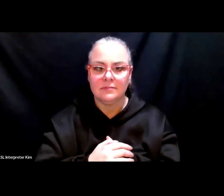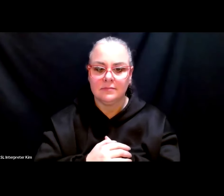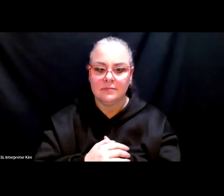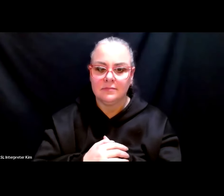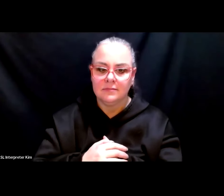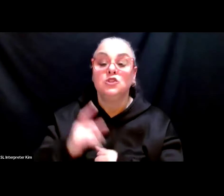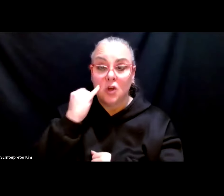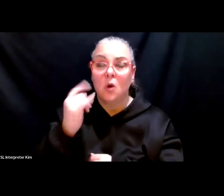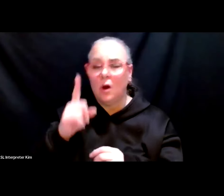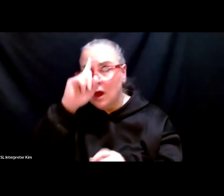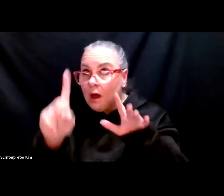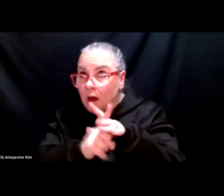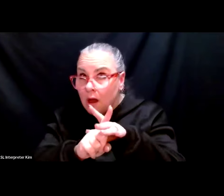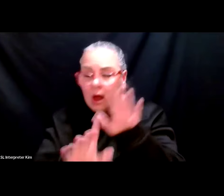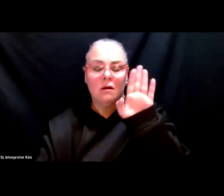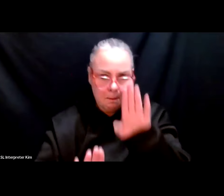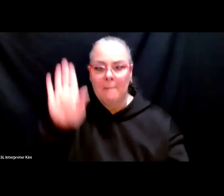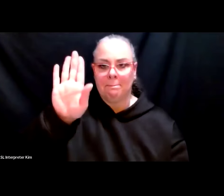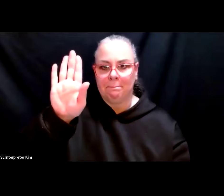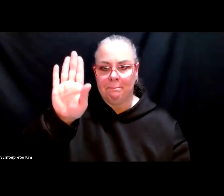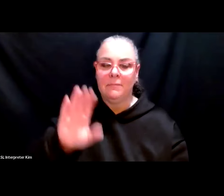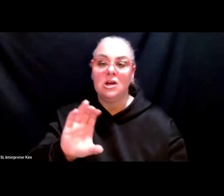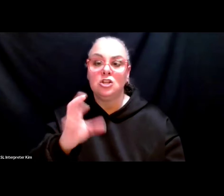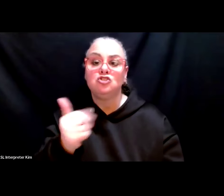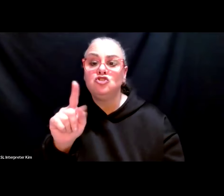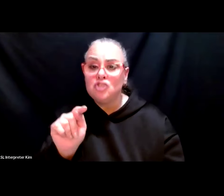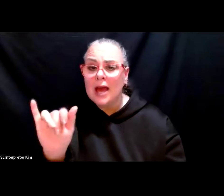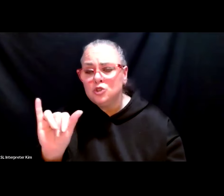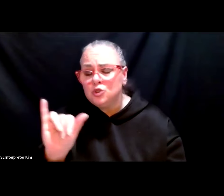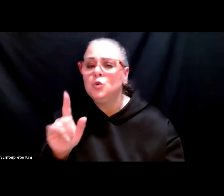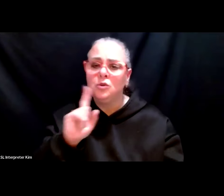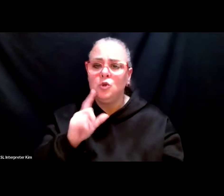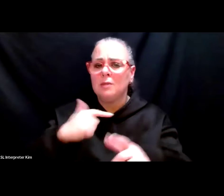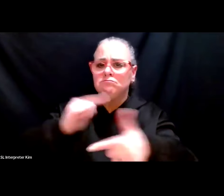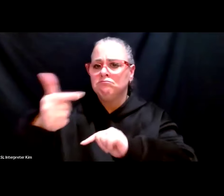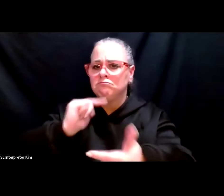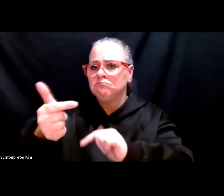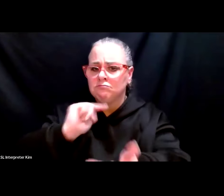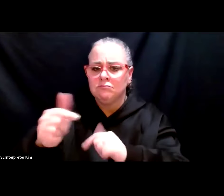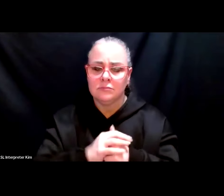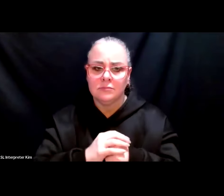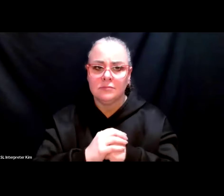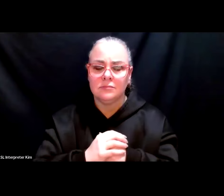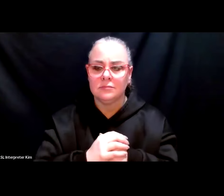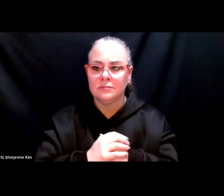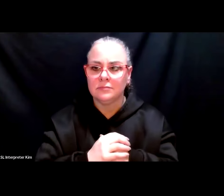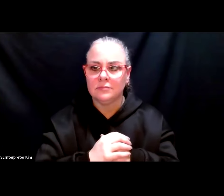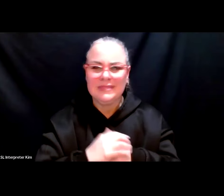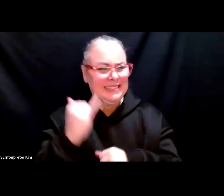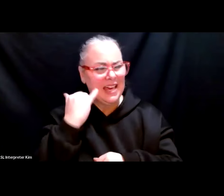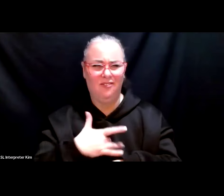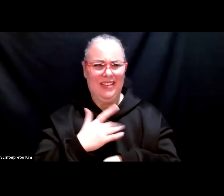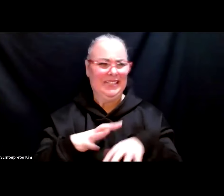your Zoom hand. The chat is also available for communication to all participants. If you don't feel